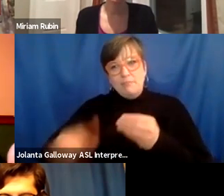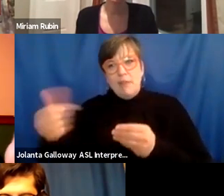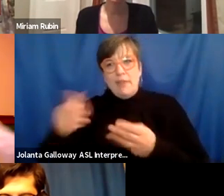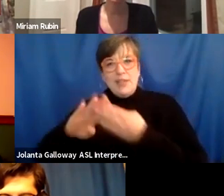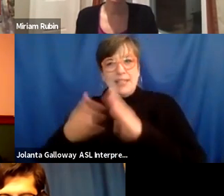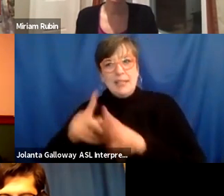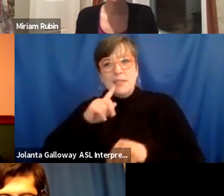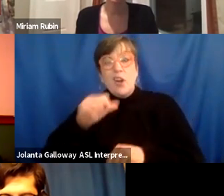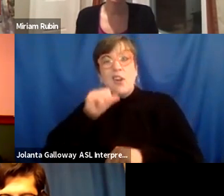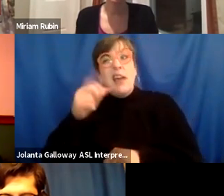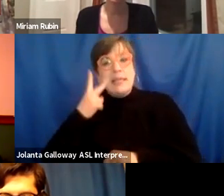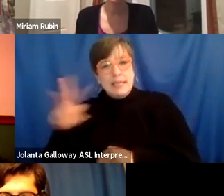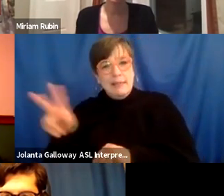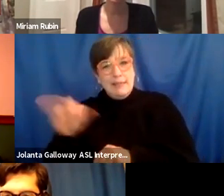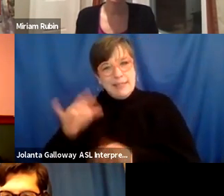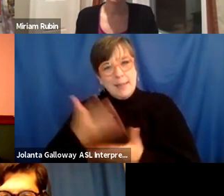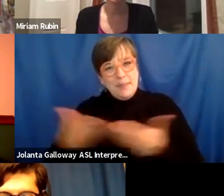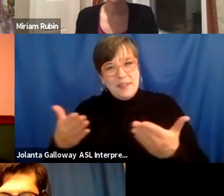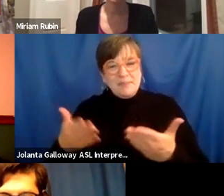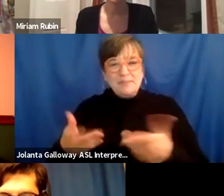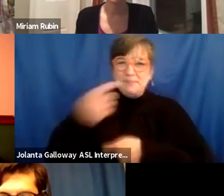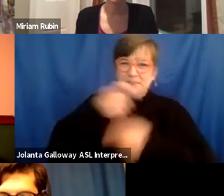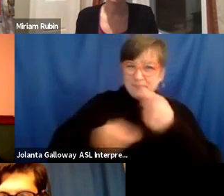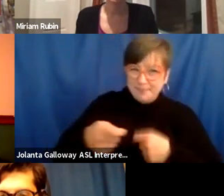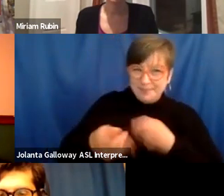cities are not seeing this type of investment. So